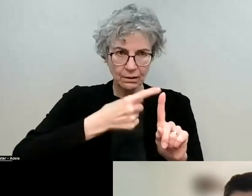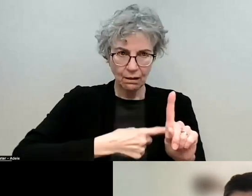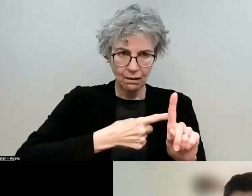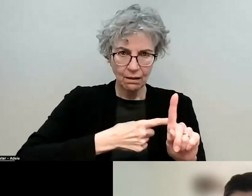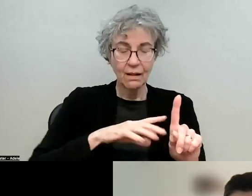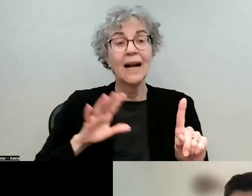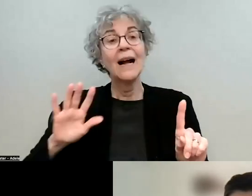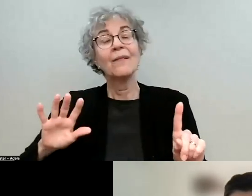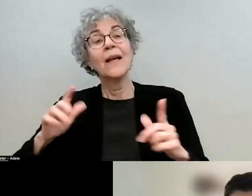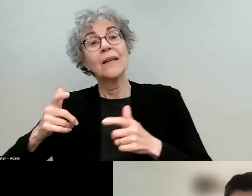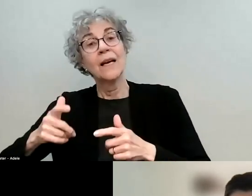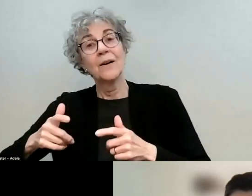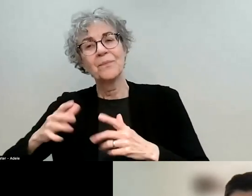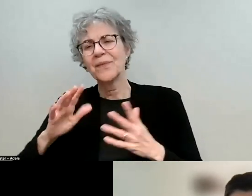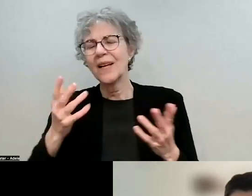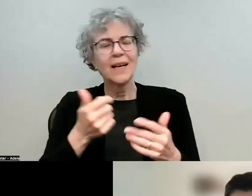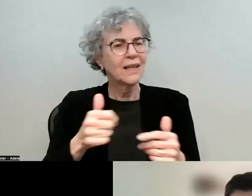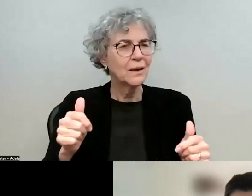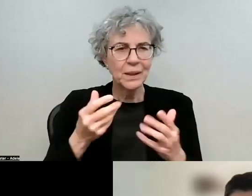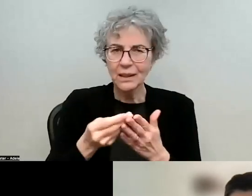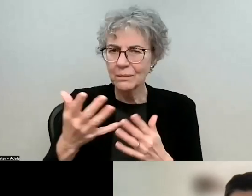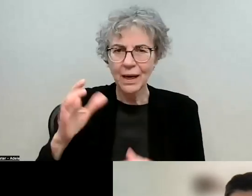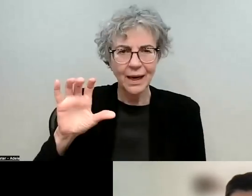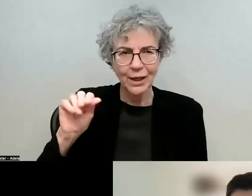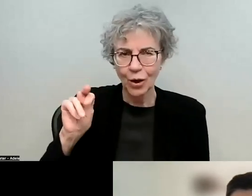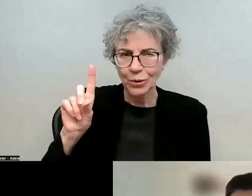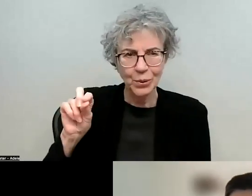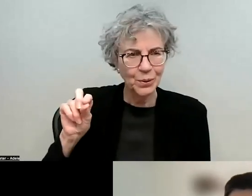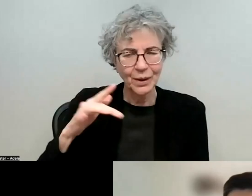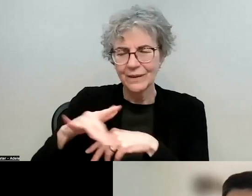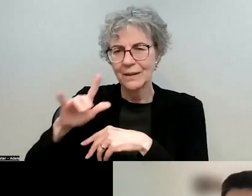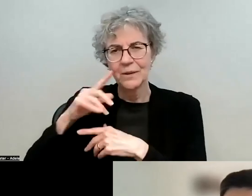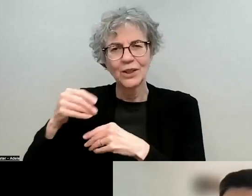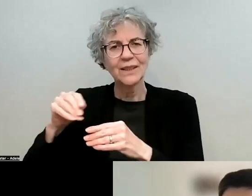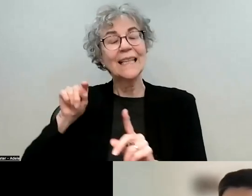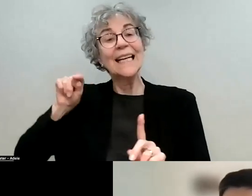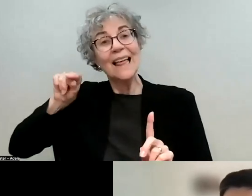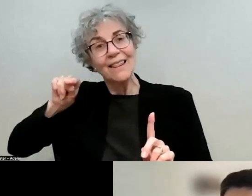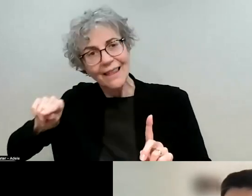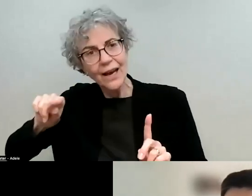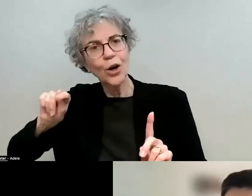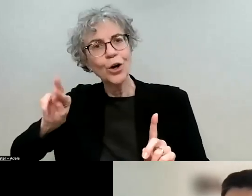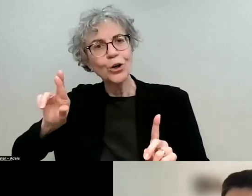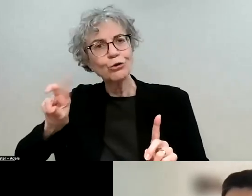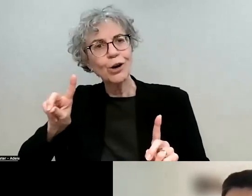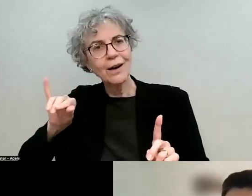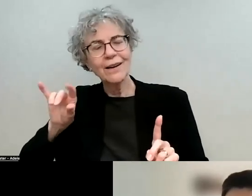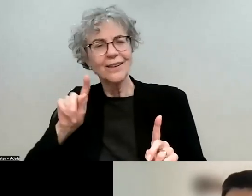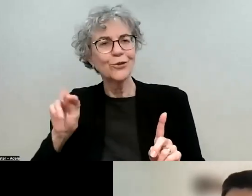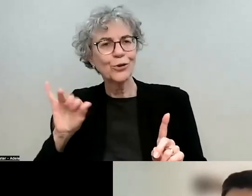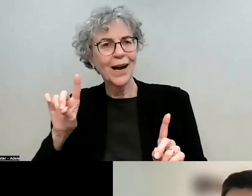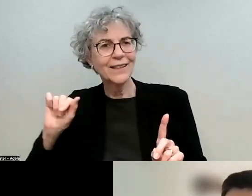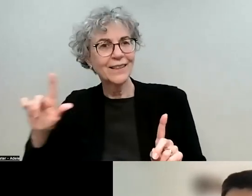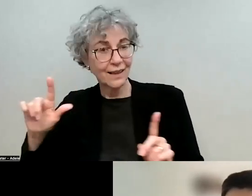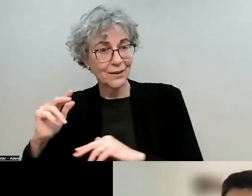the condos. So anybody can buy the condos that come for sale in the Tridel building, but we will have as